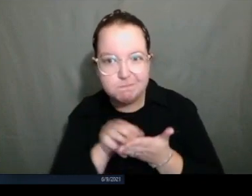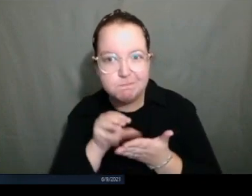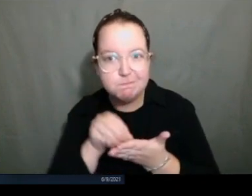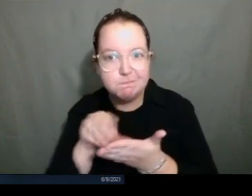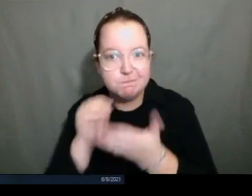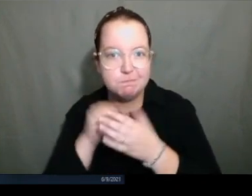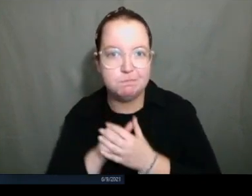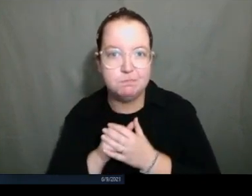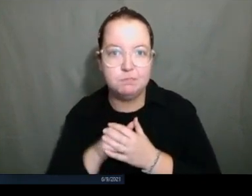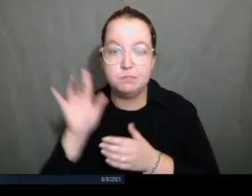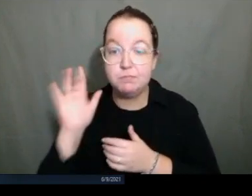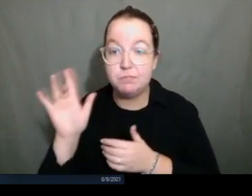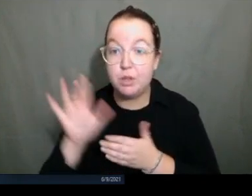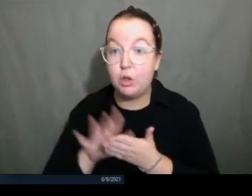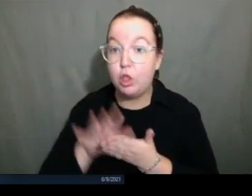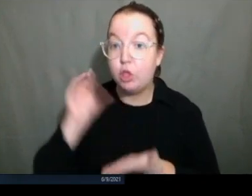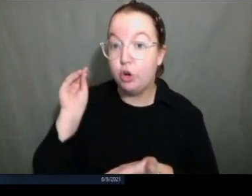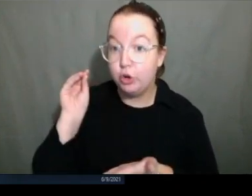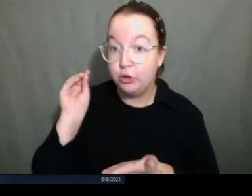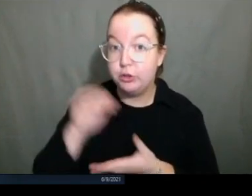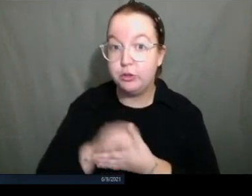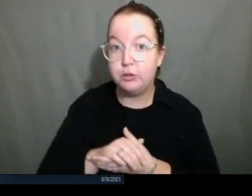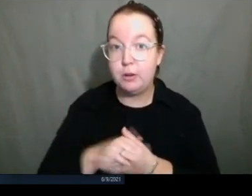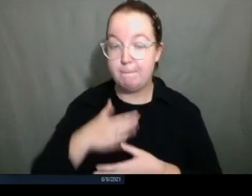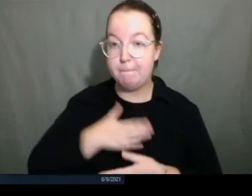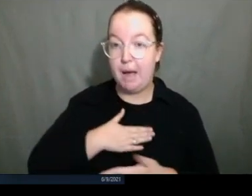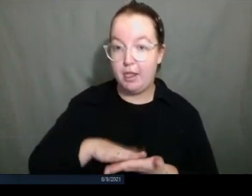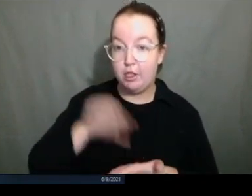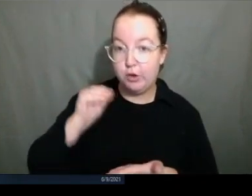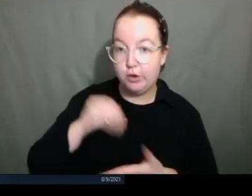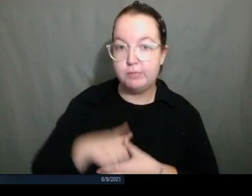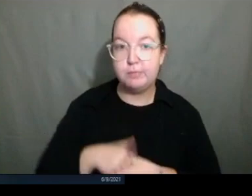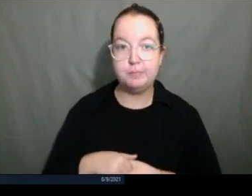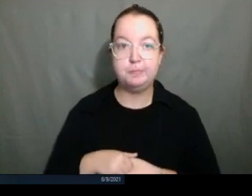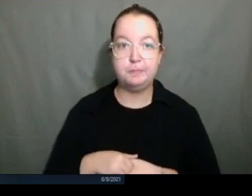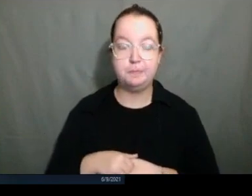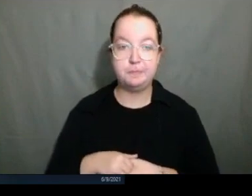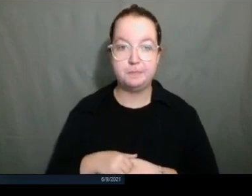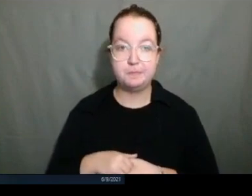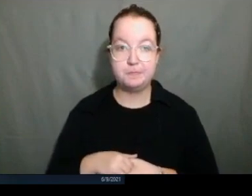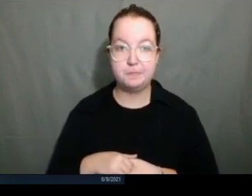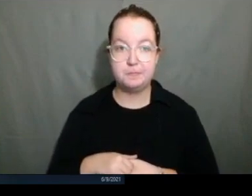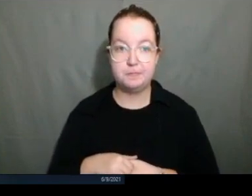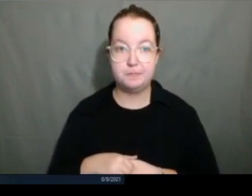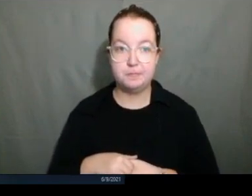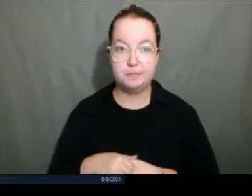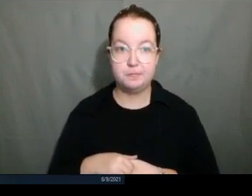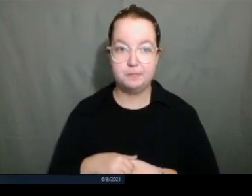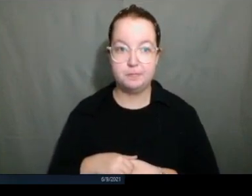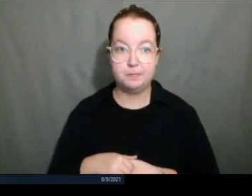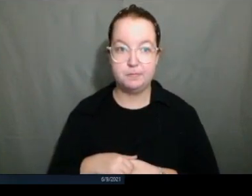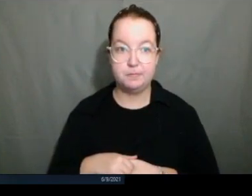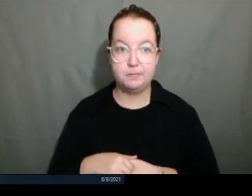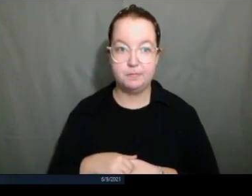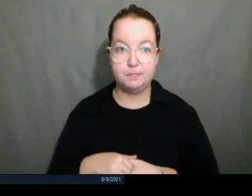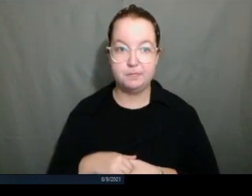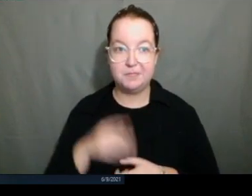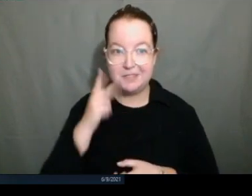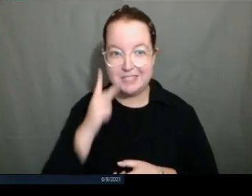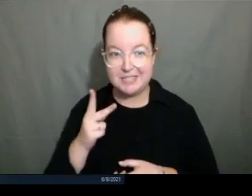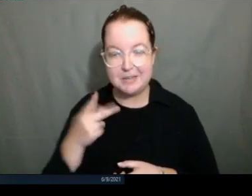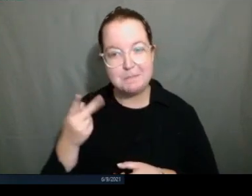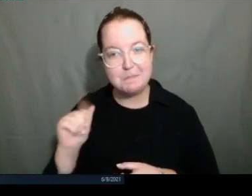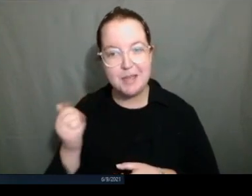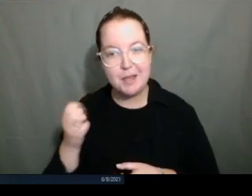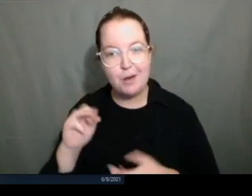coming into Learning and My Learning. From here, you will see a PayCom University